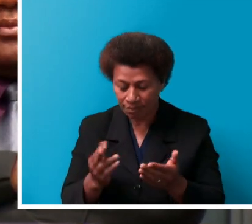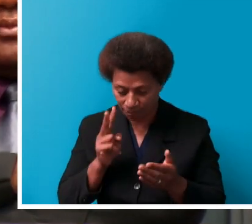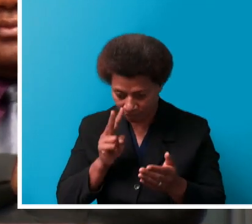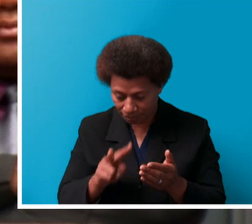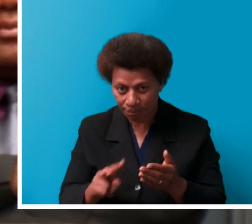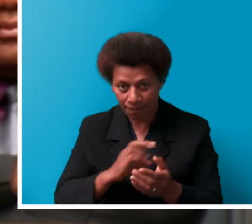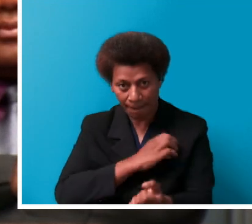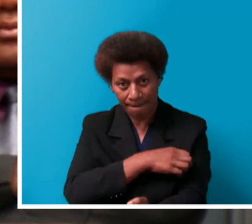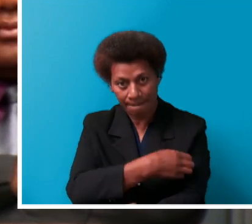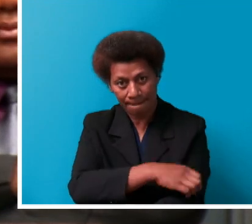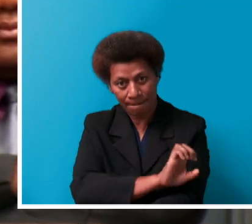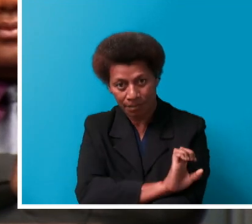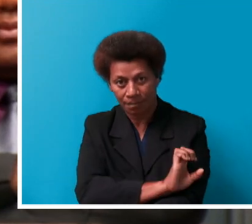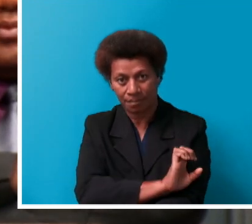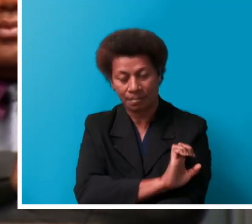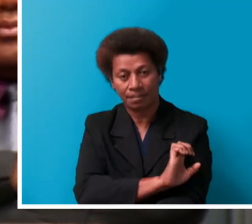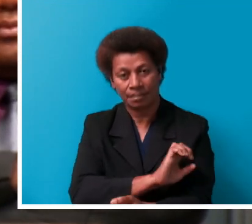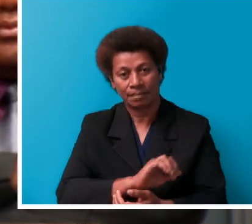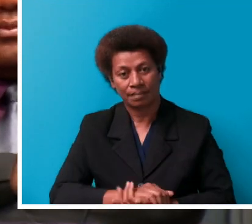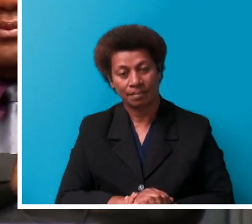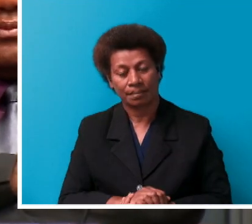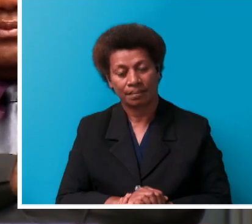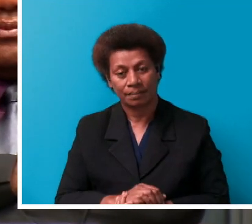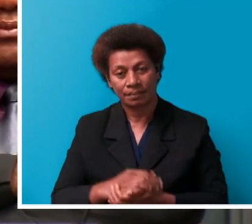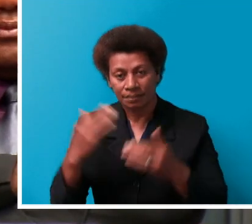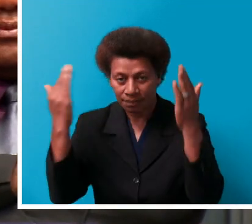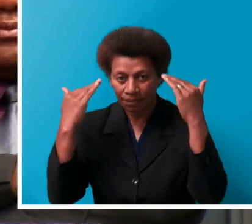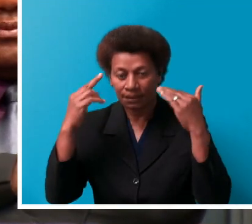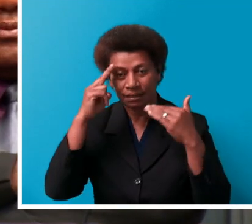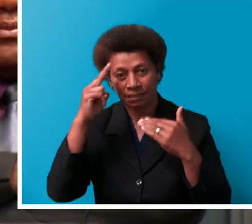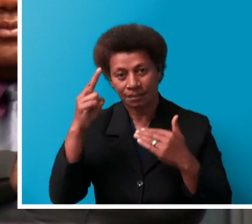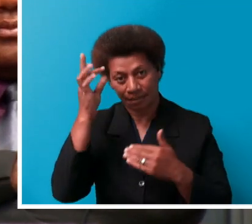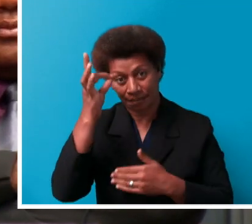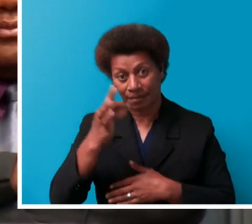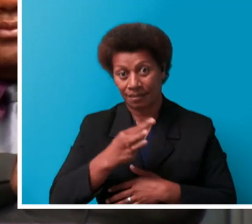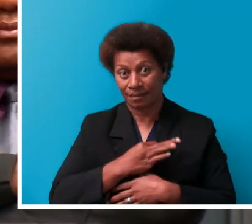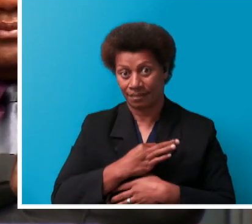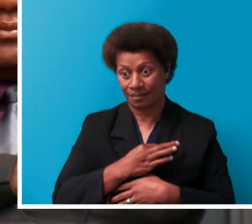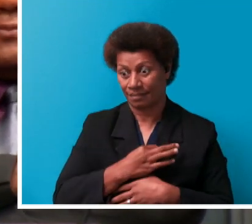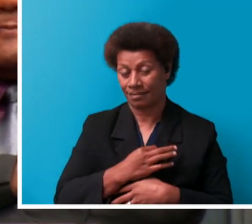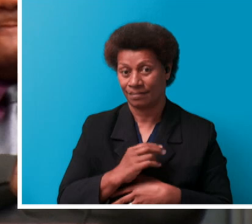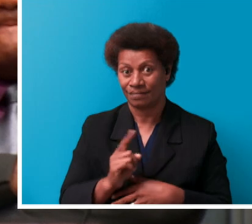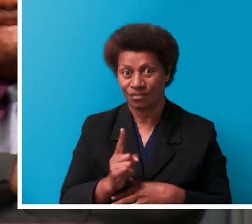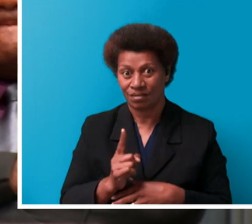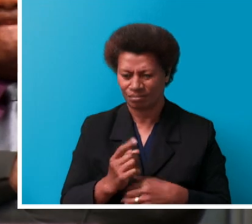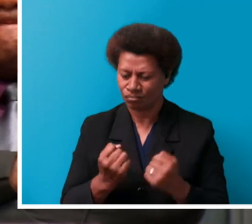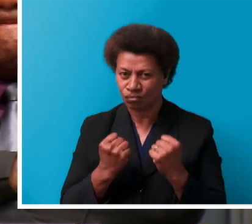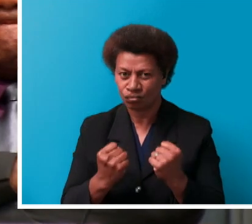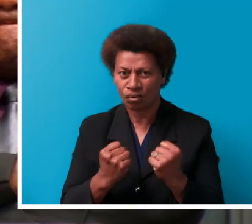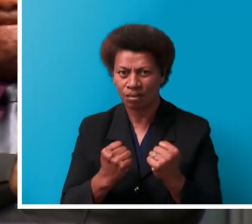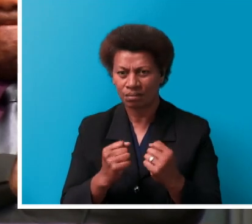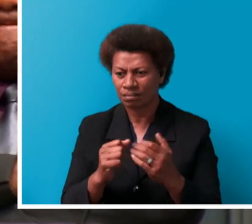empowered. Mr. Speaker, sir, I believe that resilience begins with one key